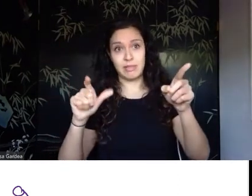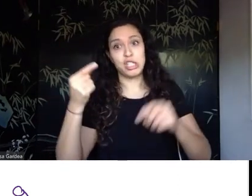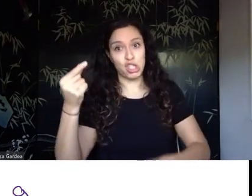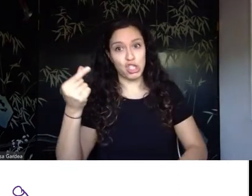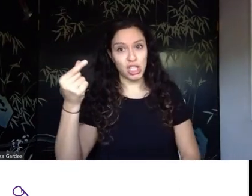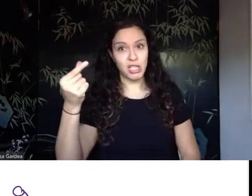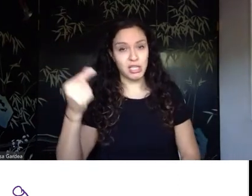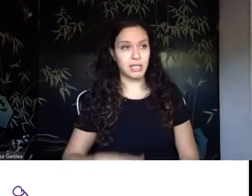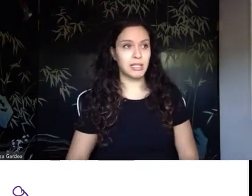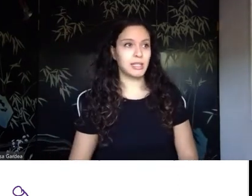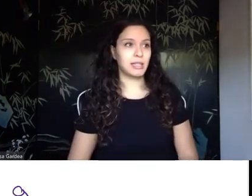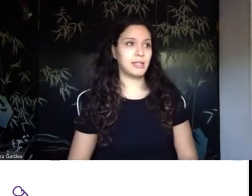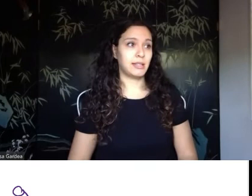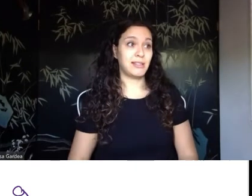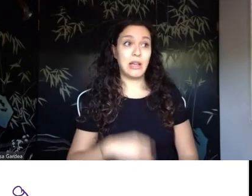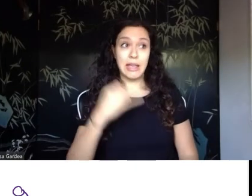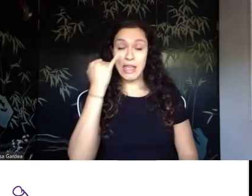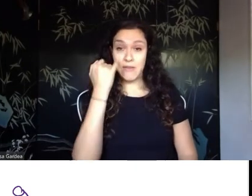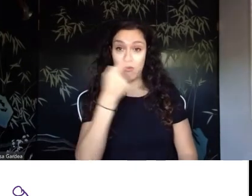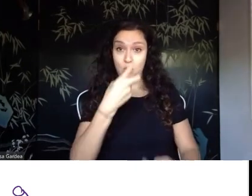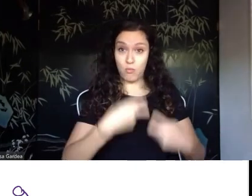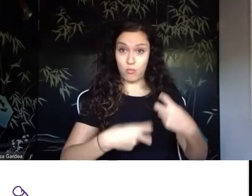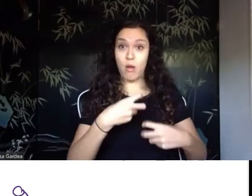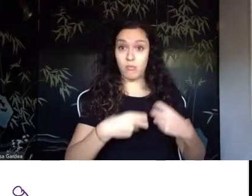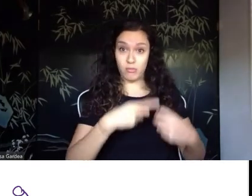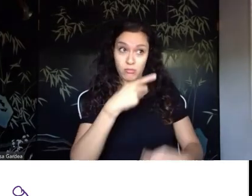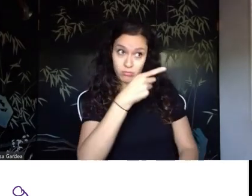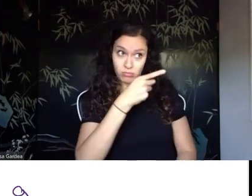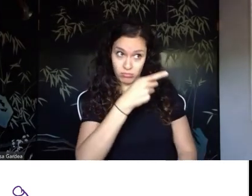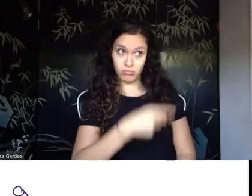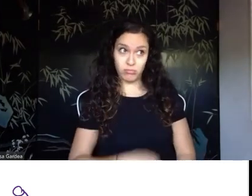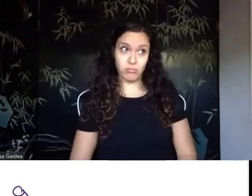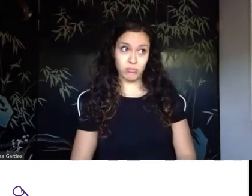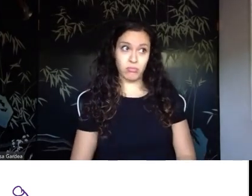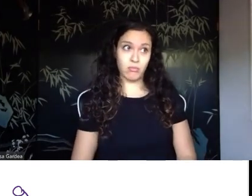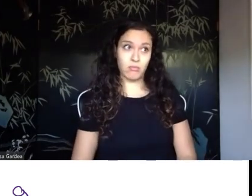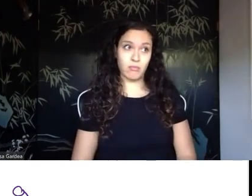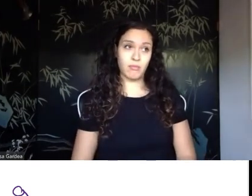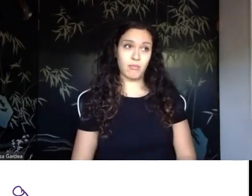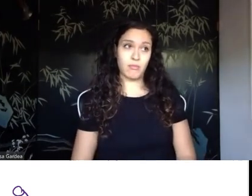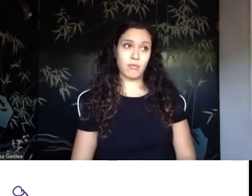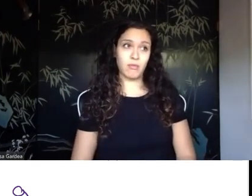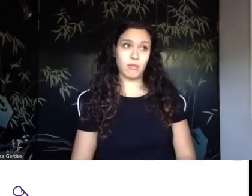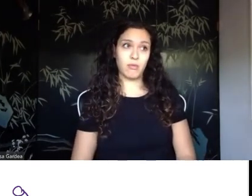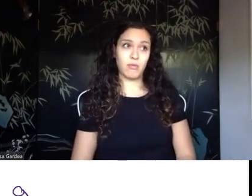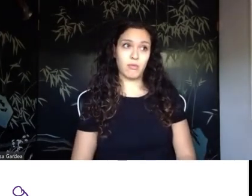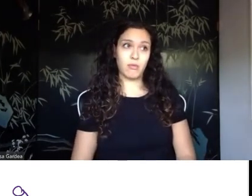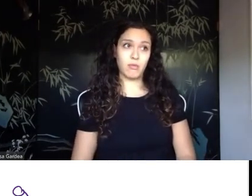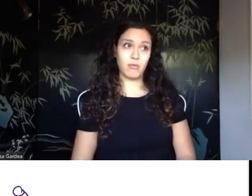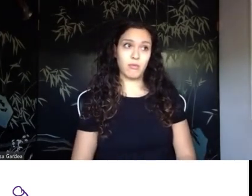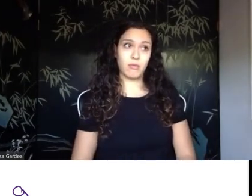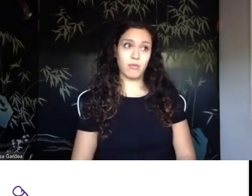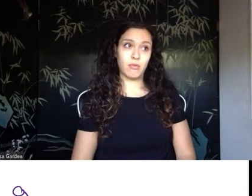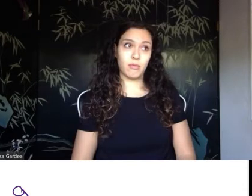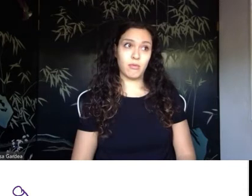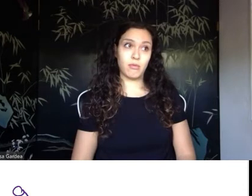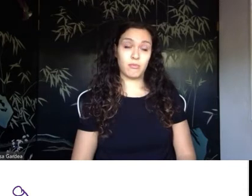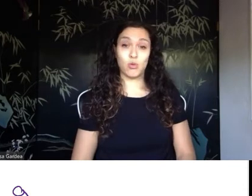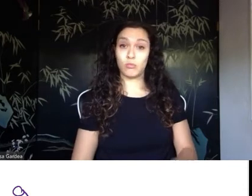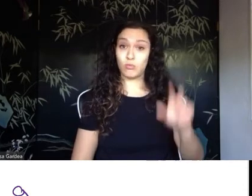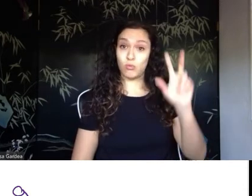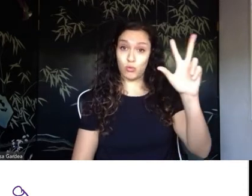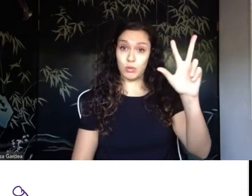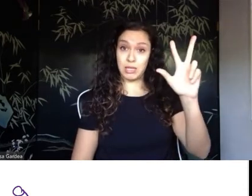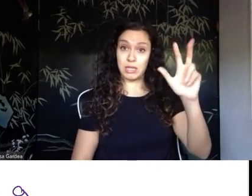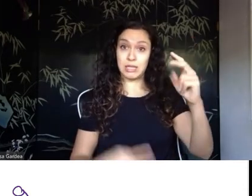be any variable, any letter. All right, so if I have a problem like this, for this problem,